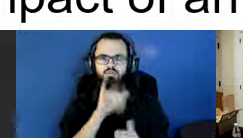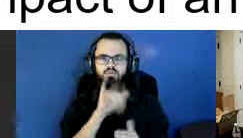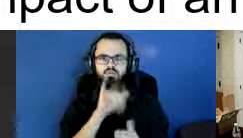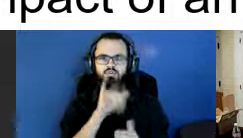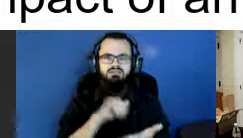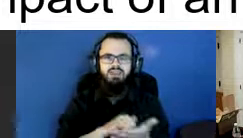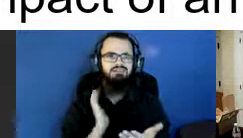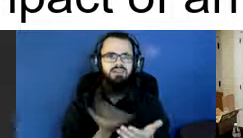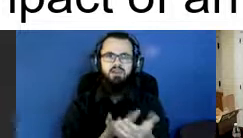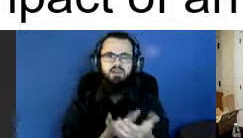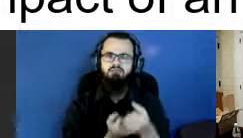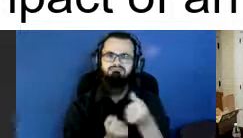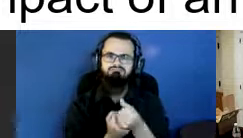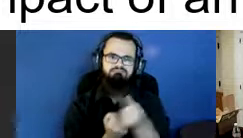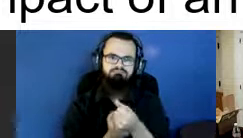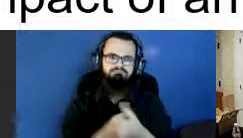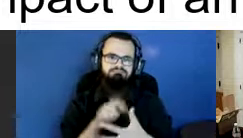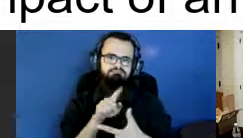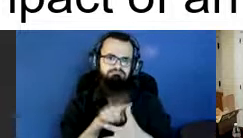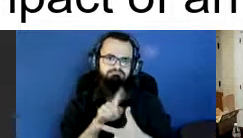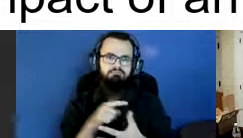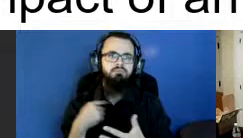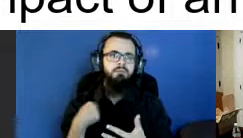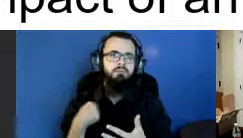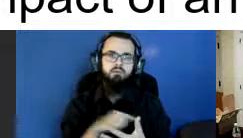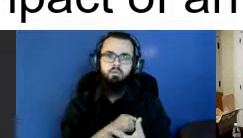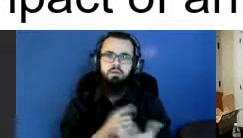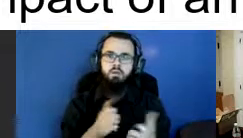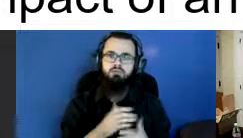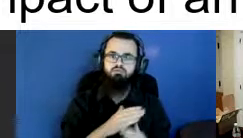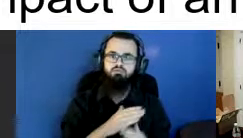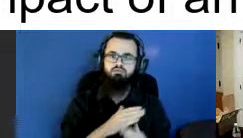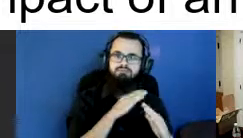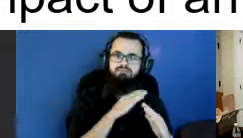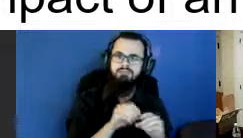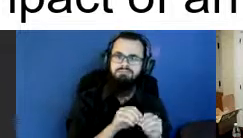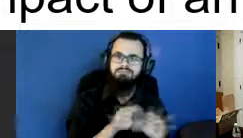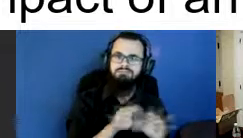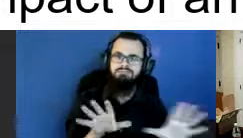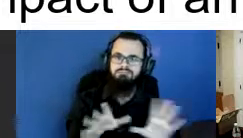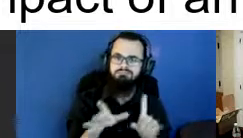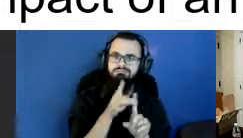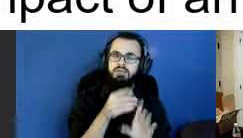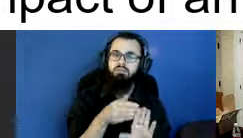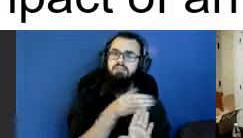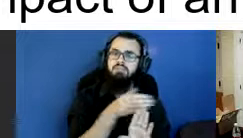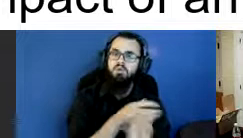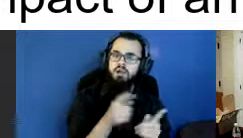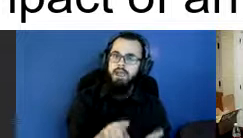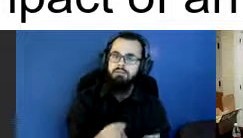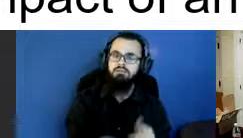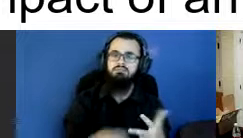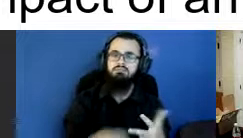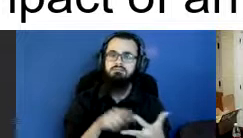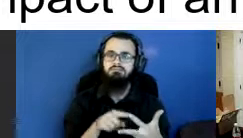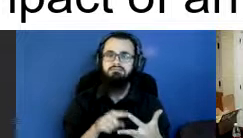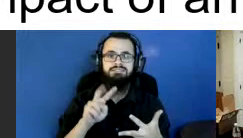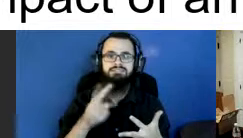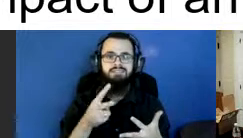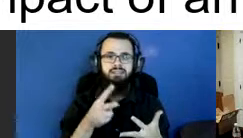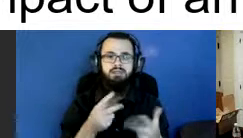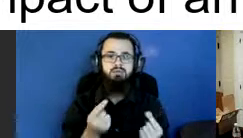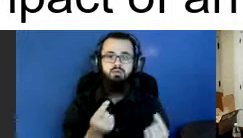prevention, we want to prevent disease before it occurs, and we'll give some examples of that. Secondary prevention is really about identifying the disease,